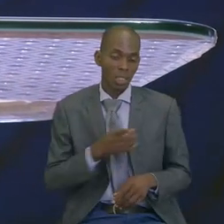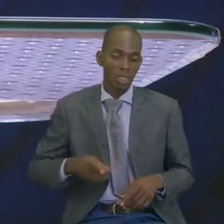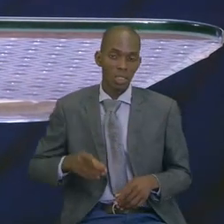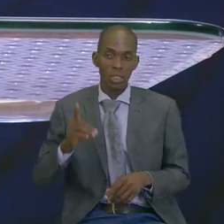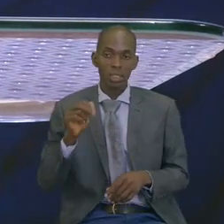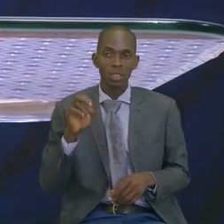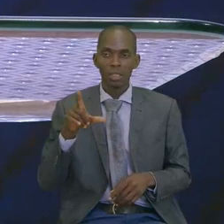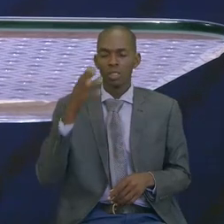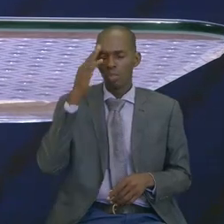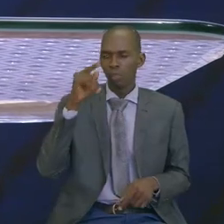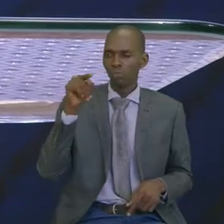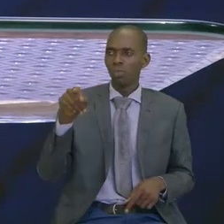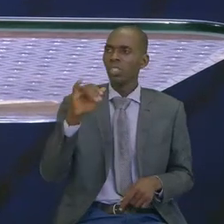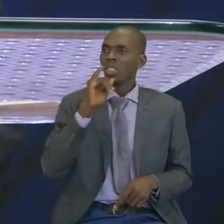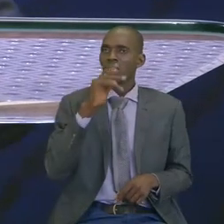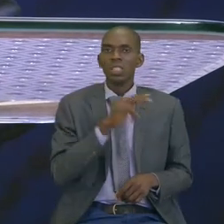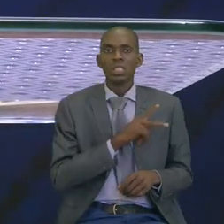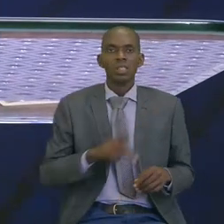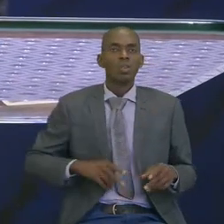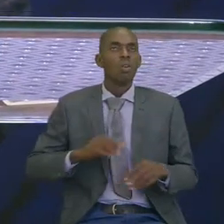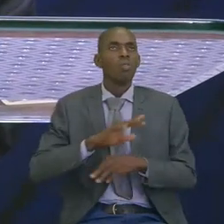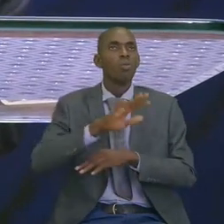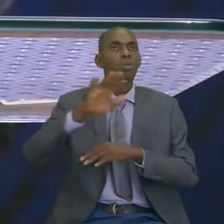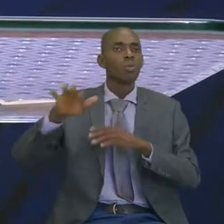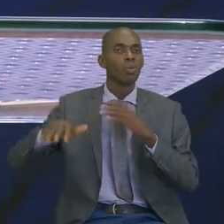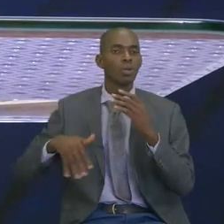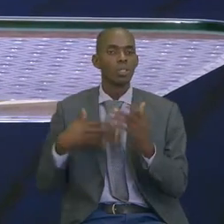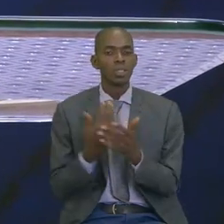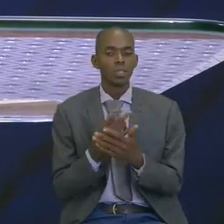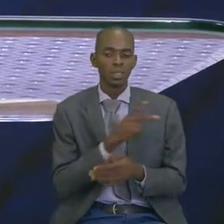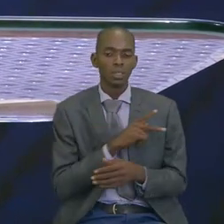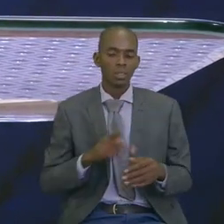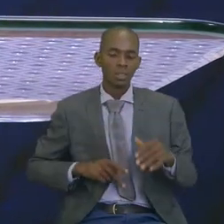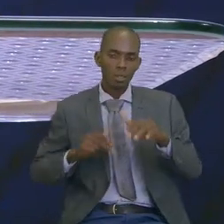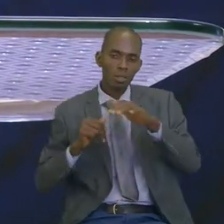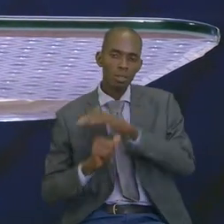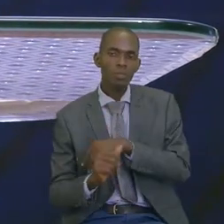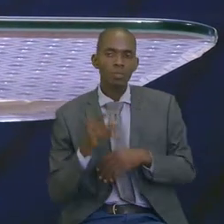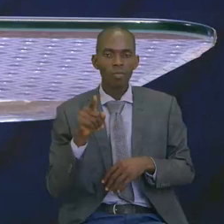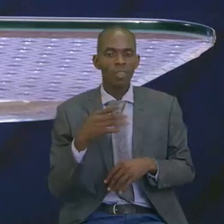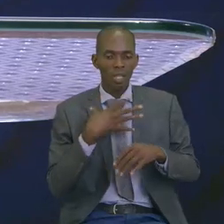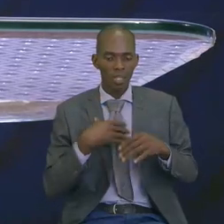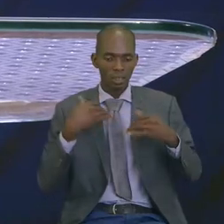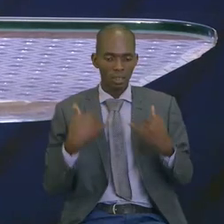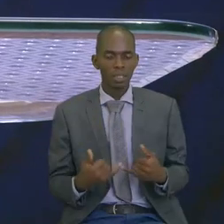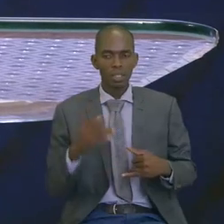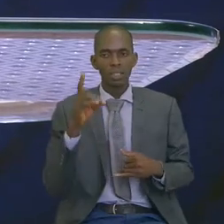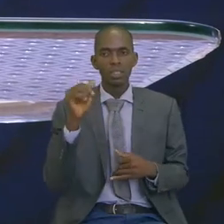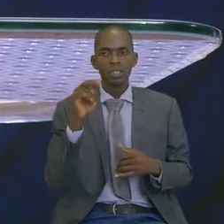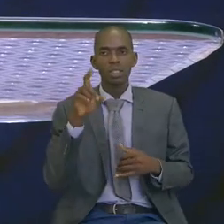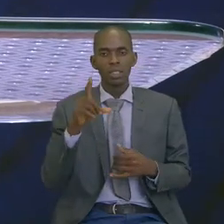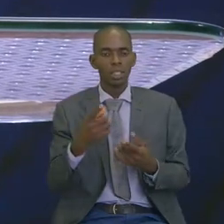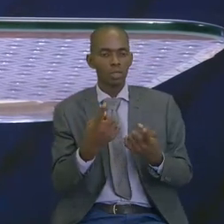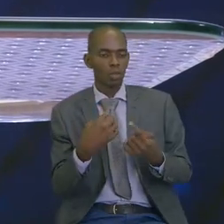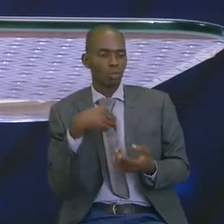king of kings. And then for him to come and stand before the king and